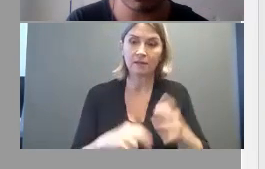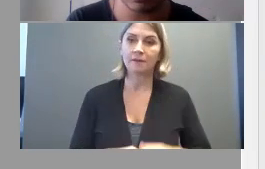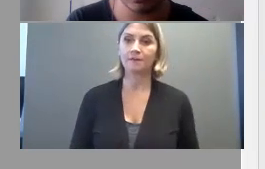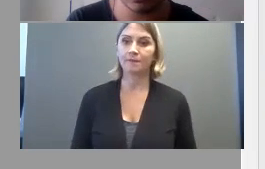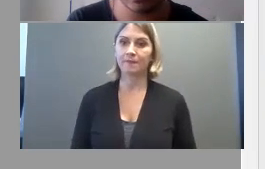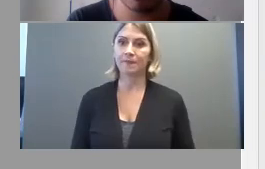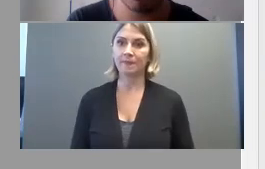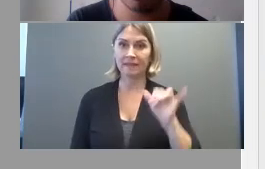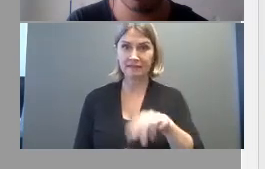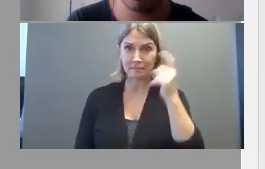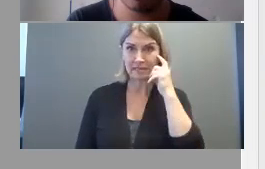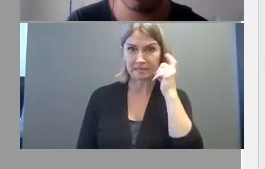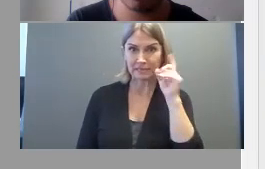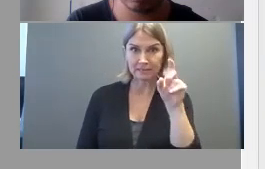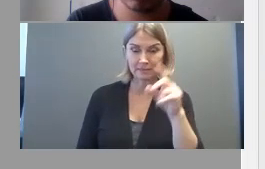Does that make sense?